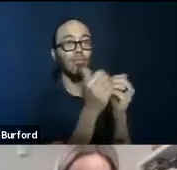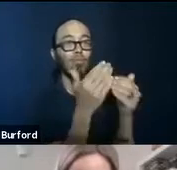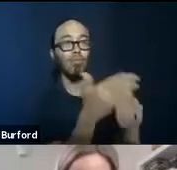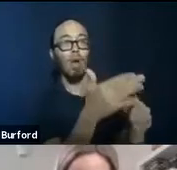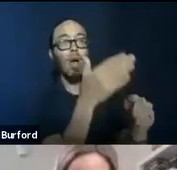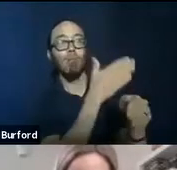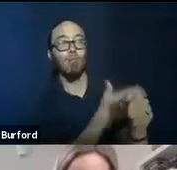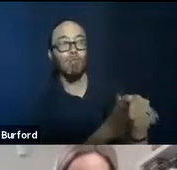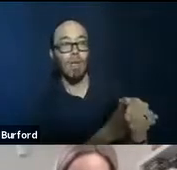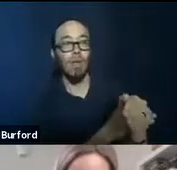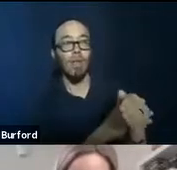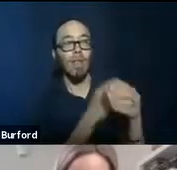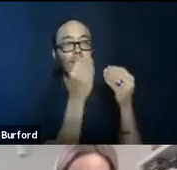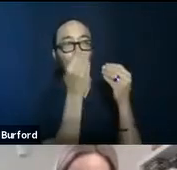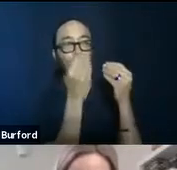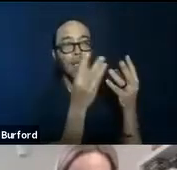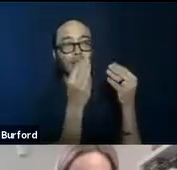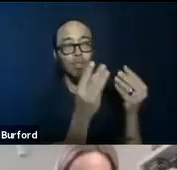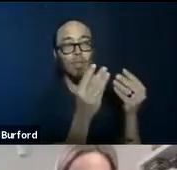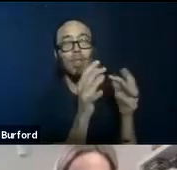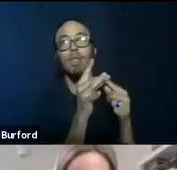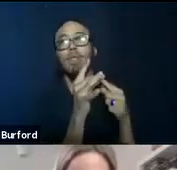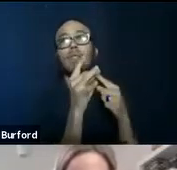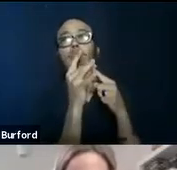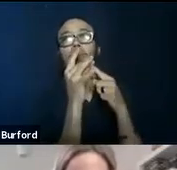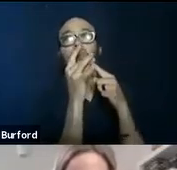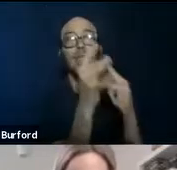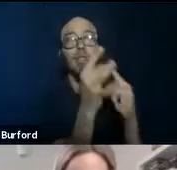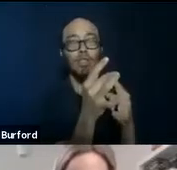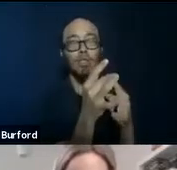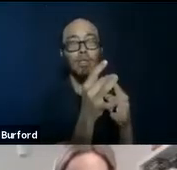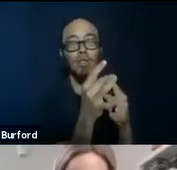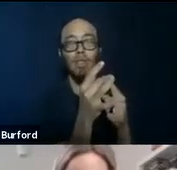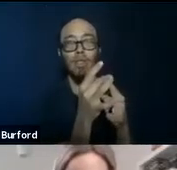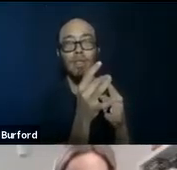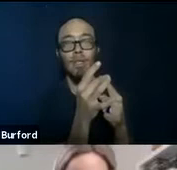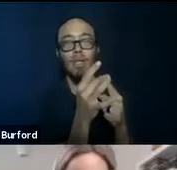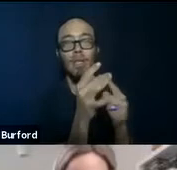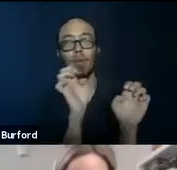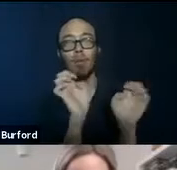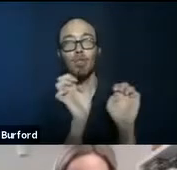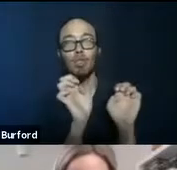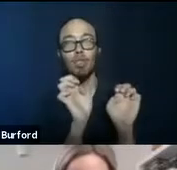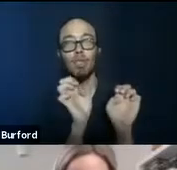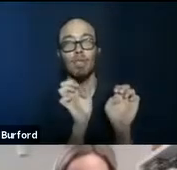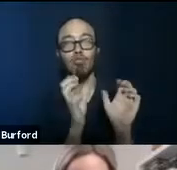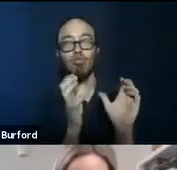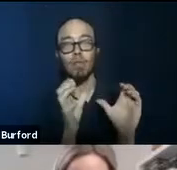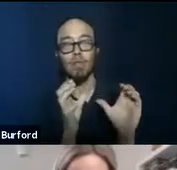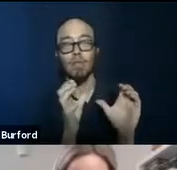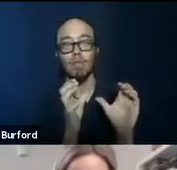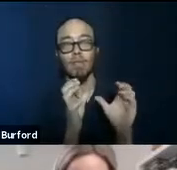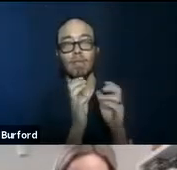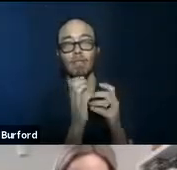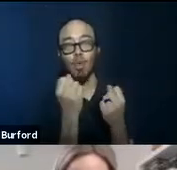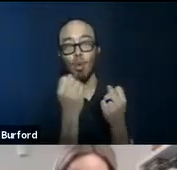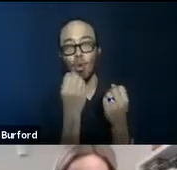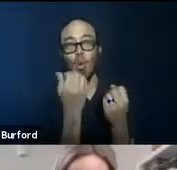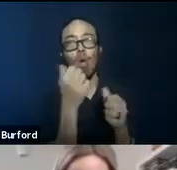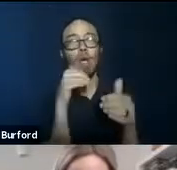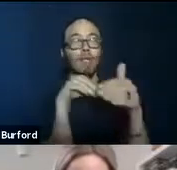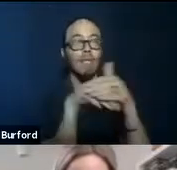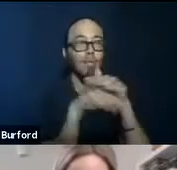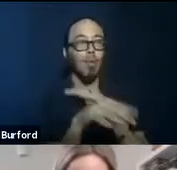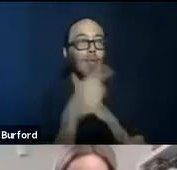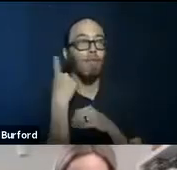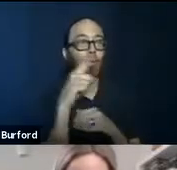the information, especially in emergency crisis, so it's accessible for the biggest